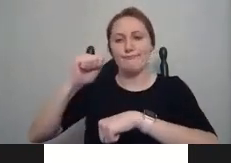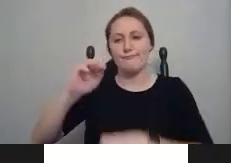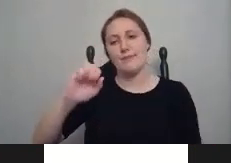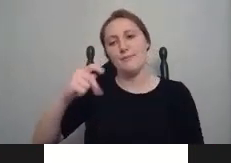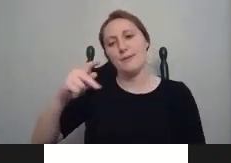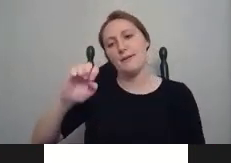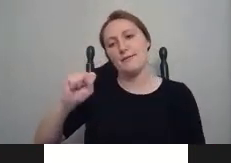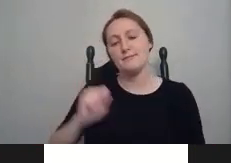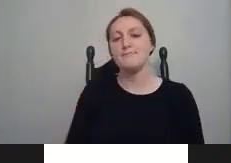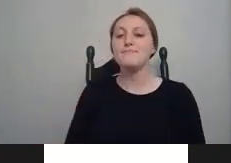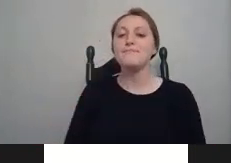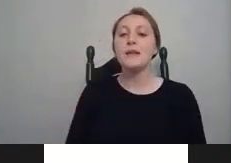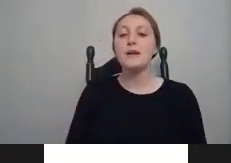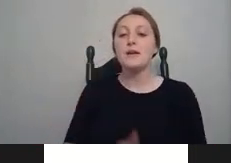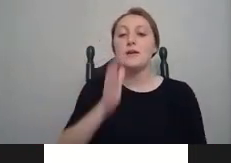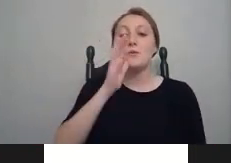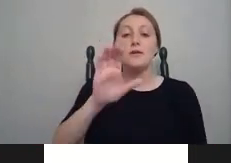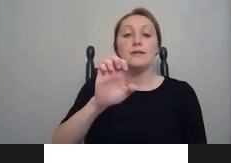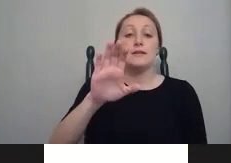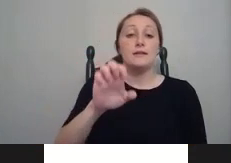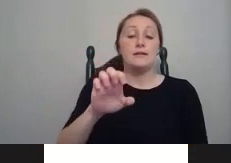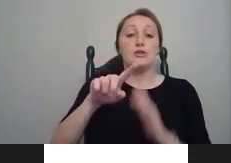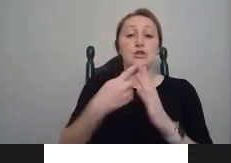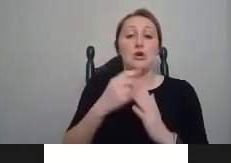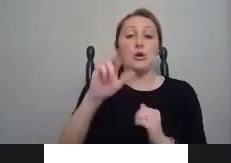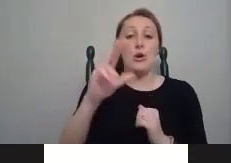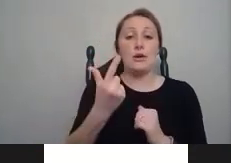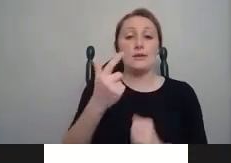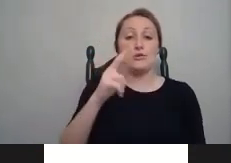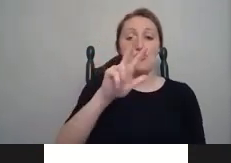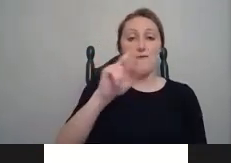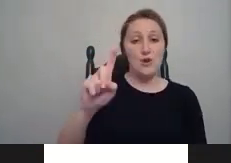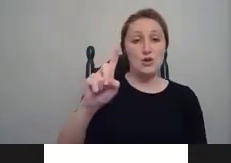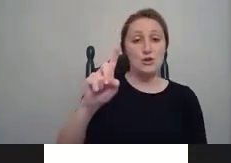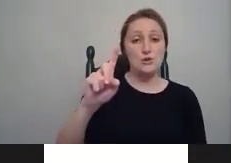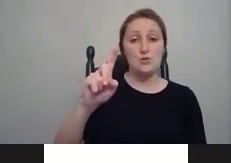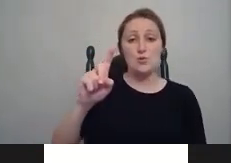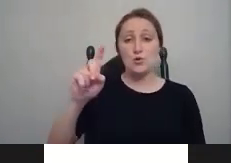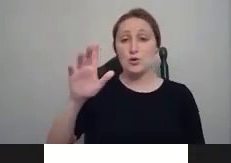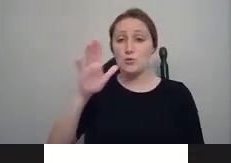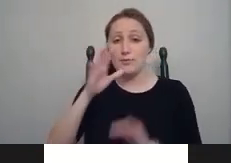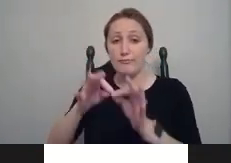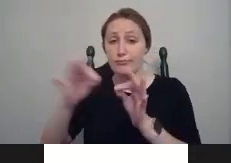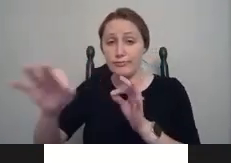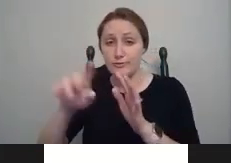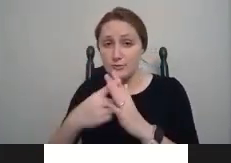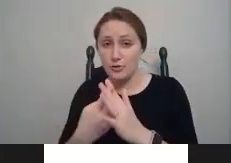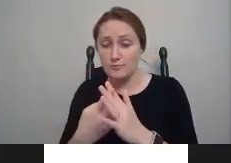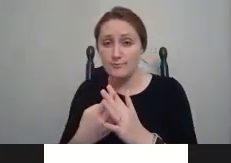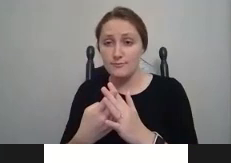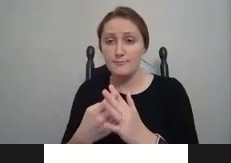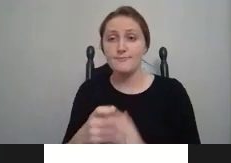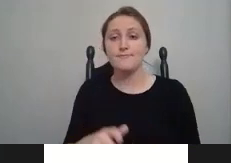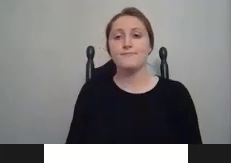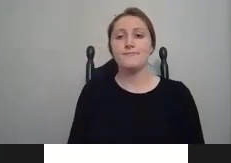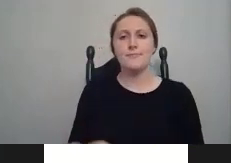Will pre-K start on August 31st, or will they have a phase start as in prior years? Yeah, I think